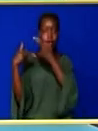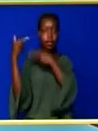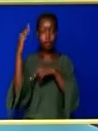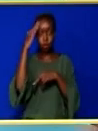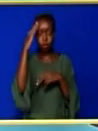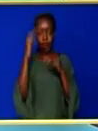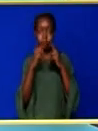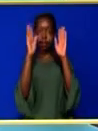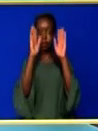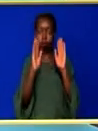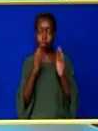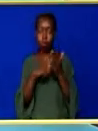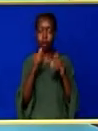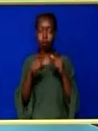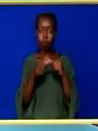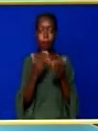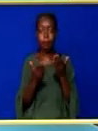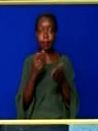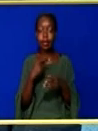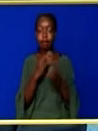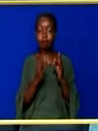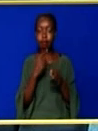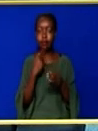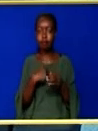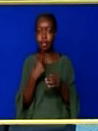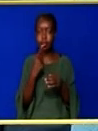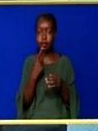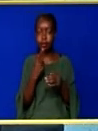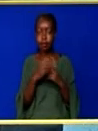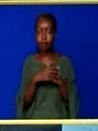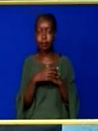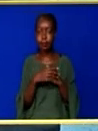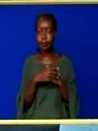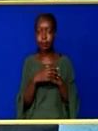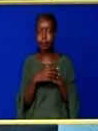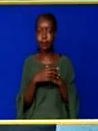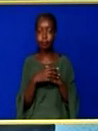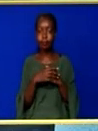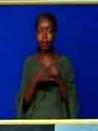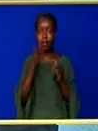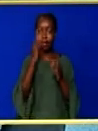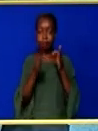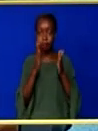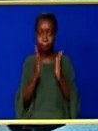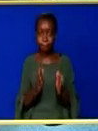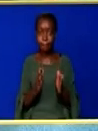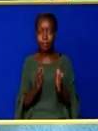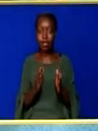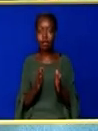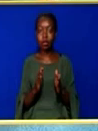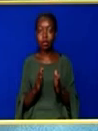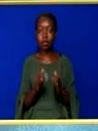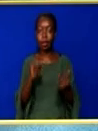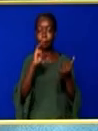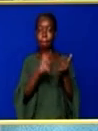important. Because now, what about maybe if I just throw in if somebody maybe gets